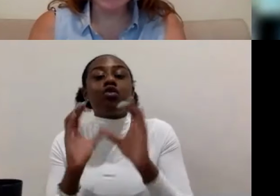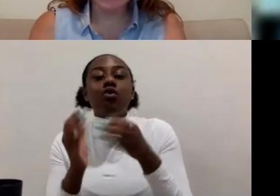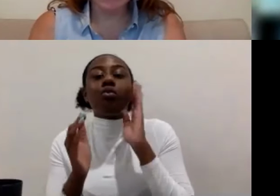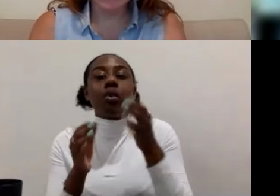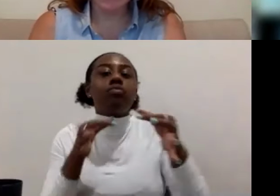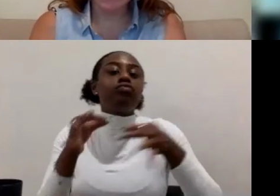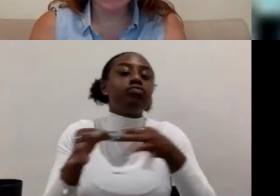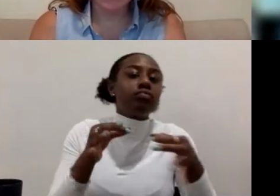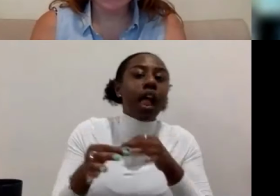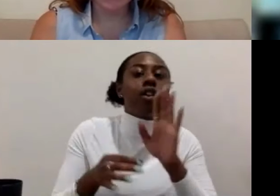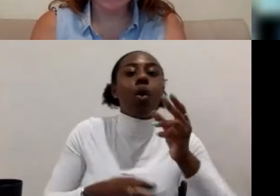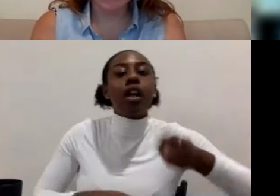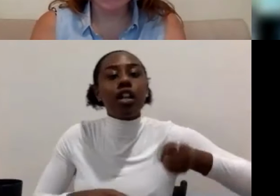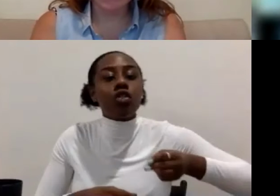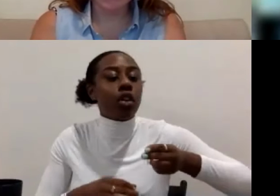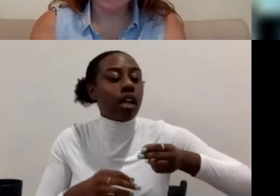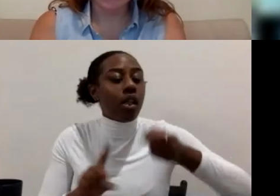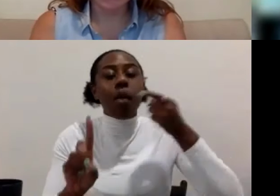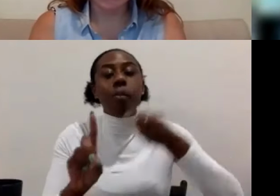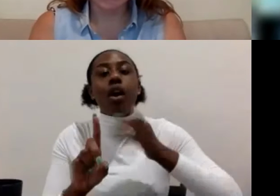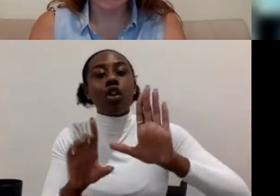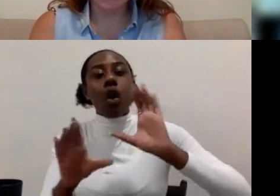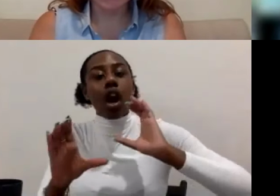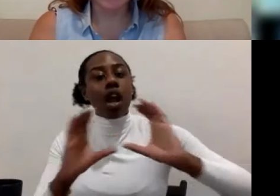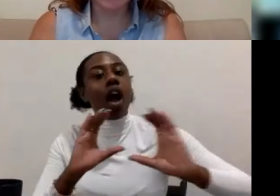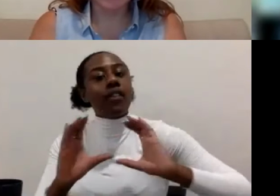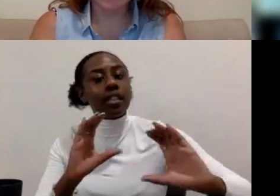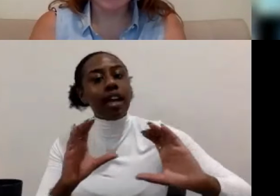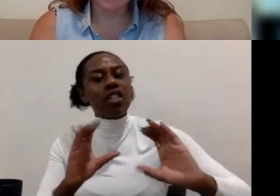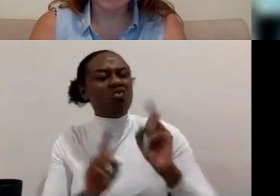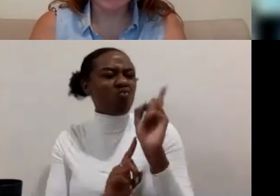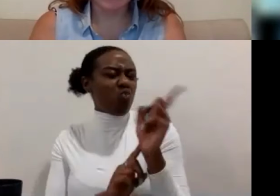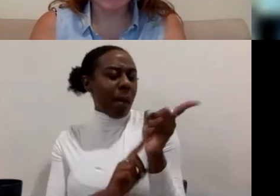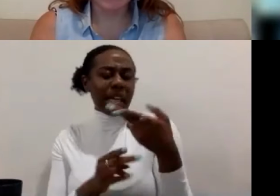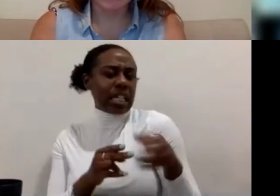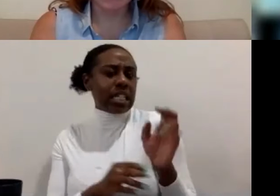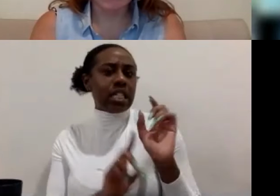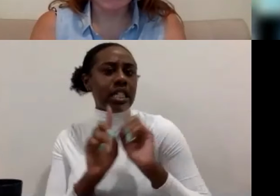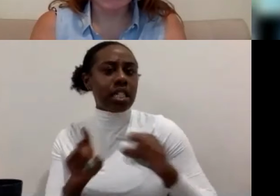the highlight of your conversation. Thank you for dropping that link, Teresa.